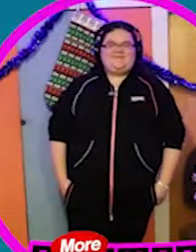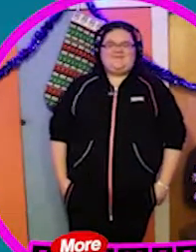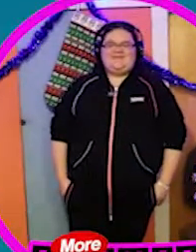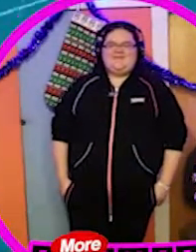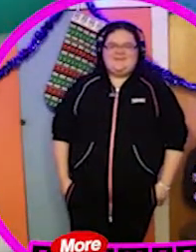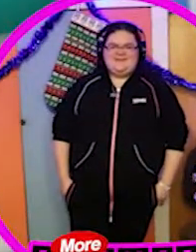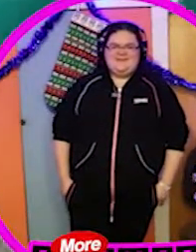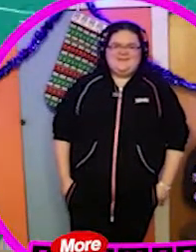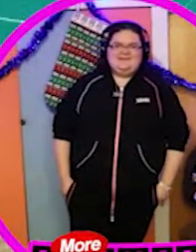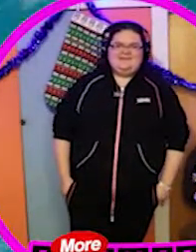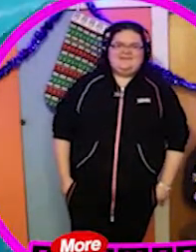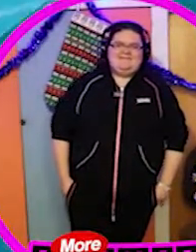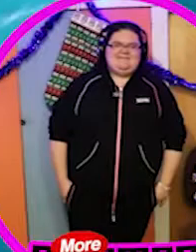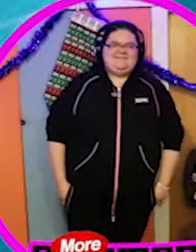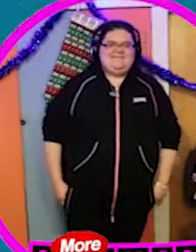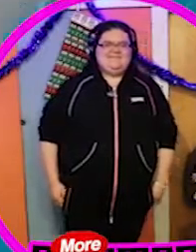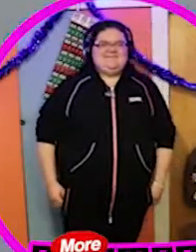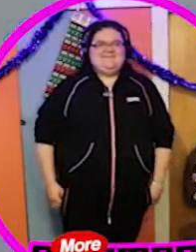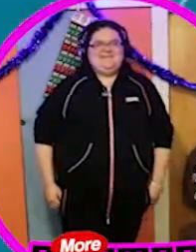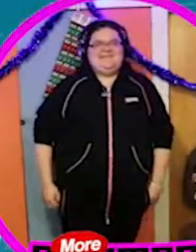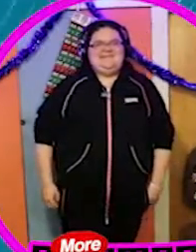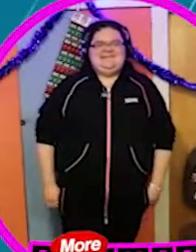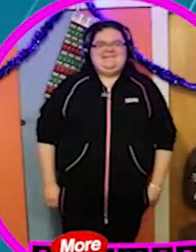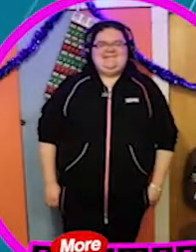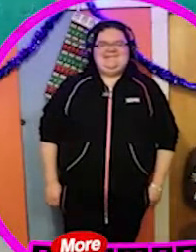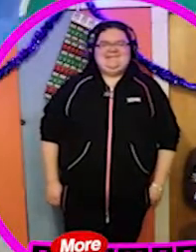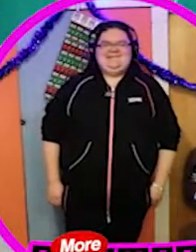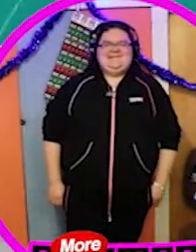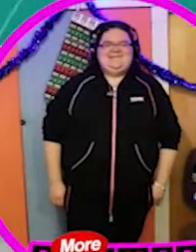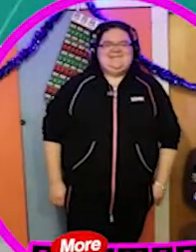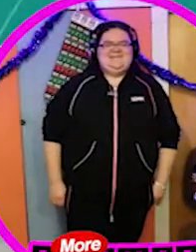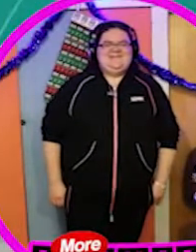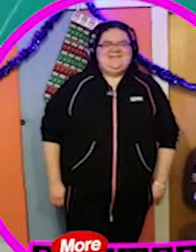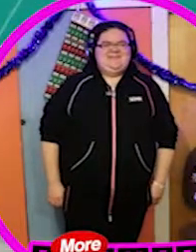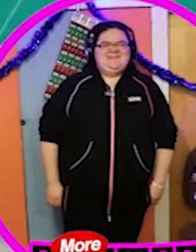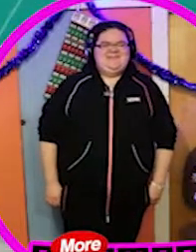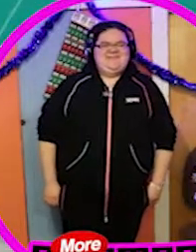Oh, I got to pass the bomb on. Please don't give me a bomb. Do not give me a bomb. I don't know this map.